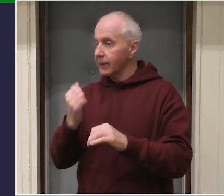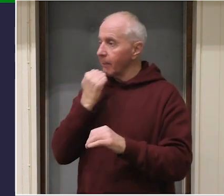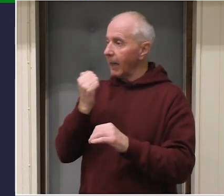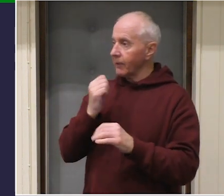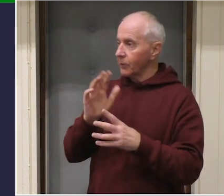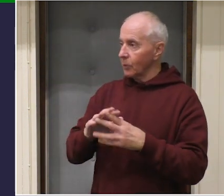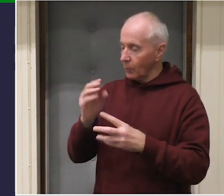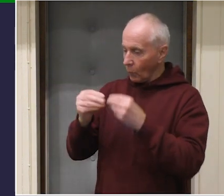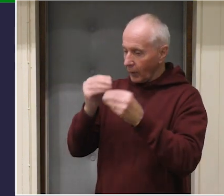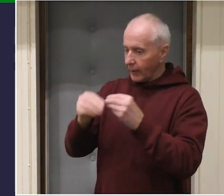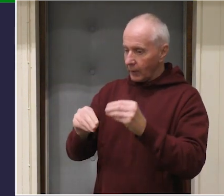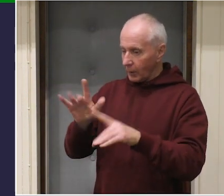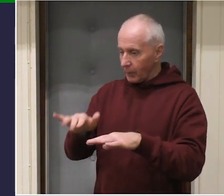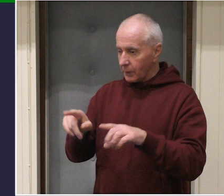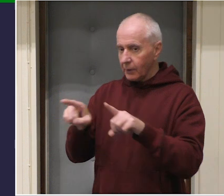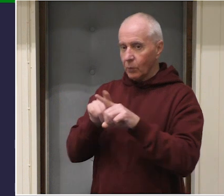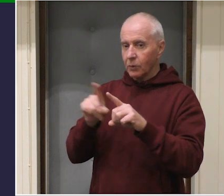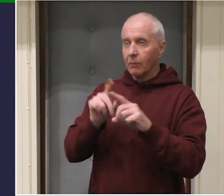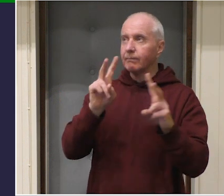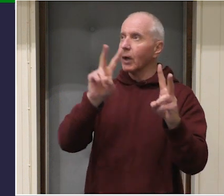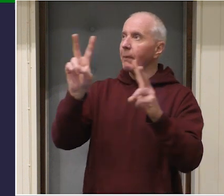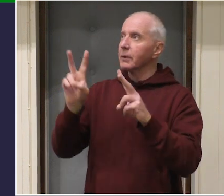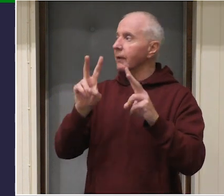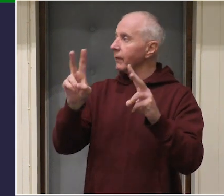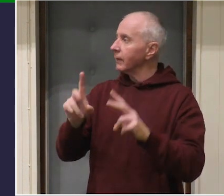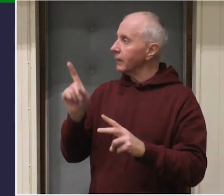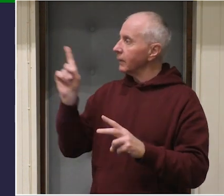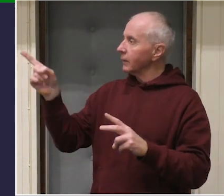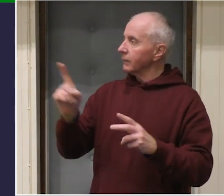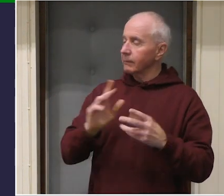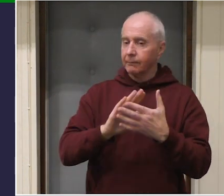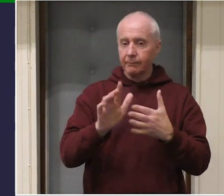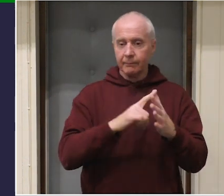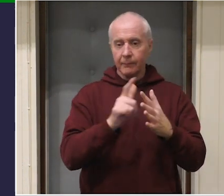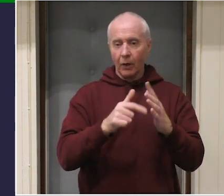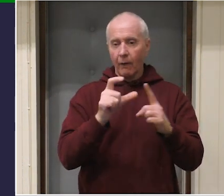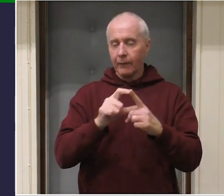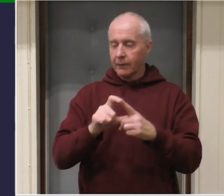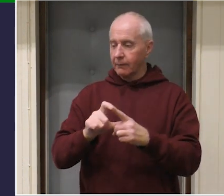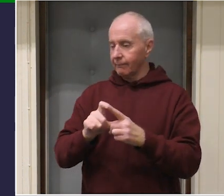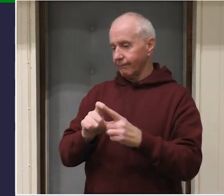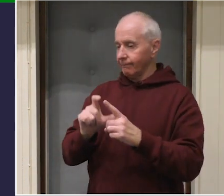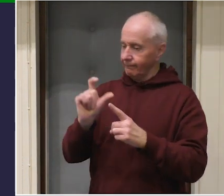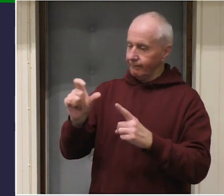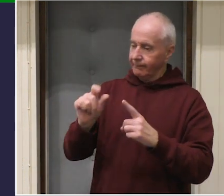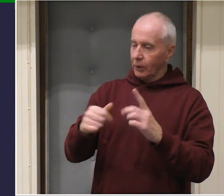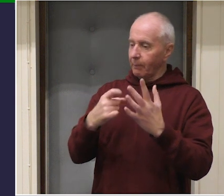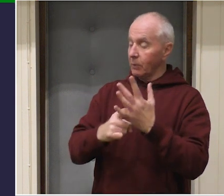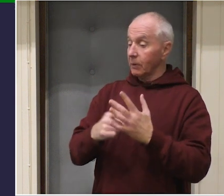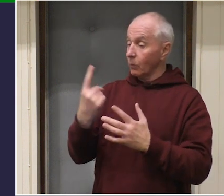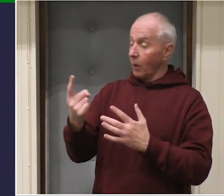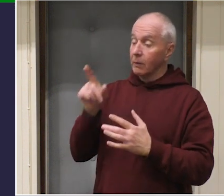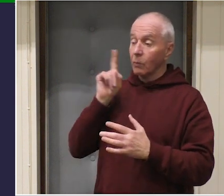do the computing and some of the observing for him. They became known as the Harvard computers, and one of those